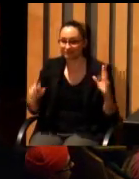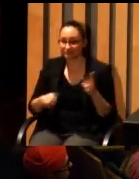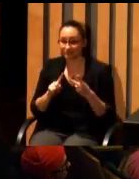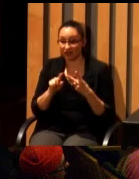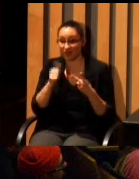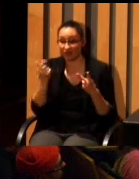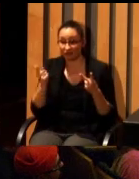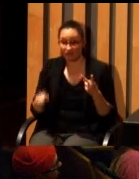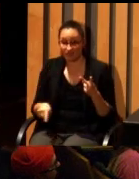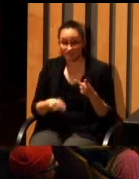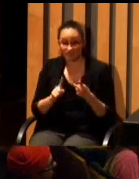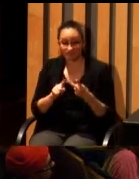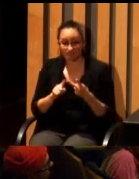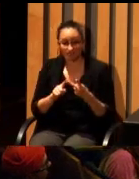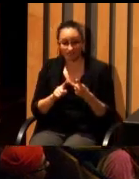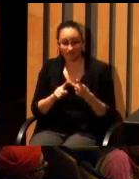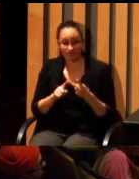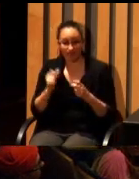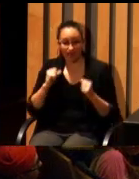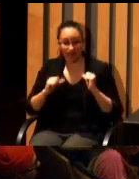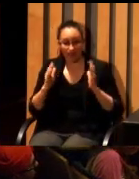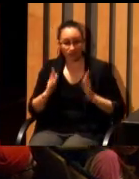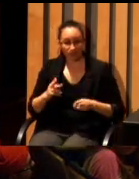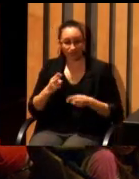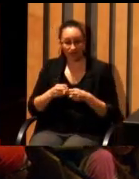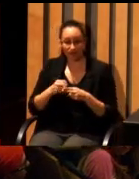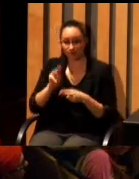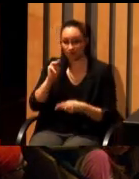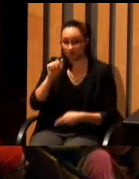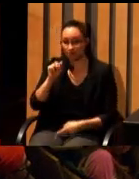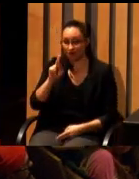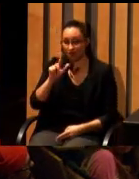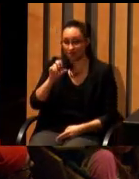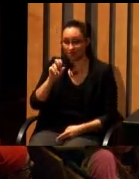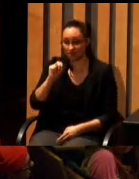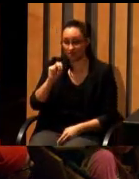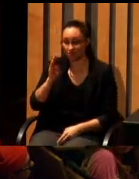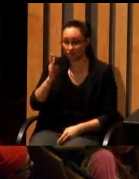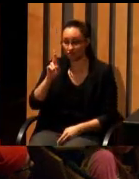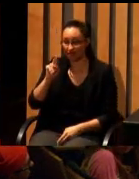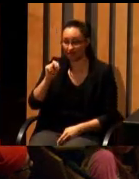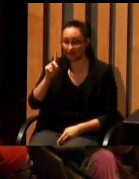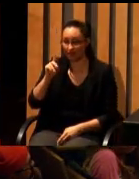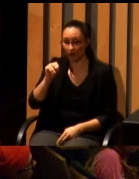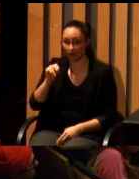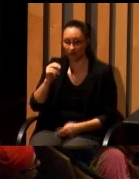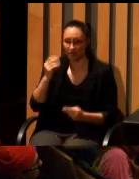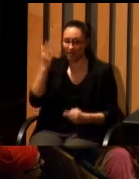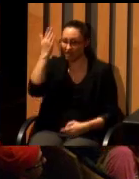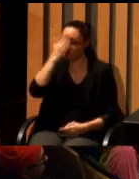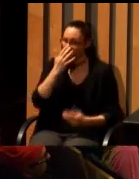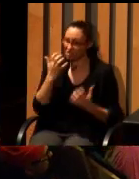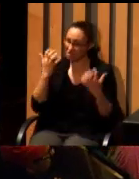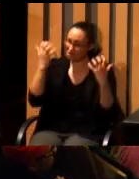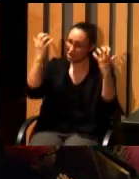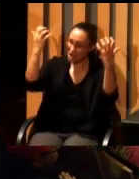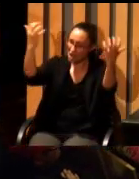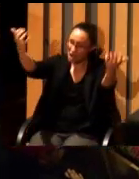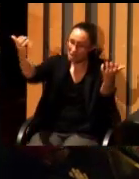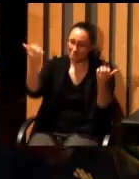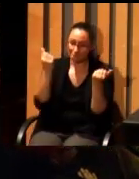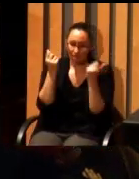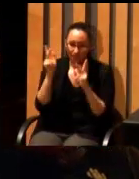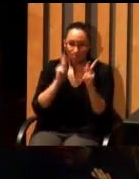event was an actor by the name of Marlon Brando in front of millions of people at the Academy